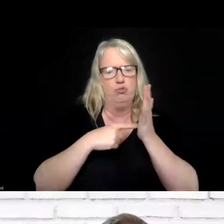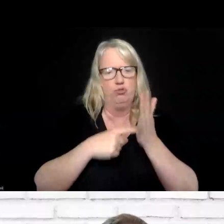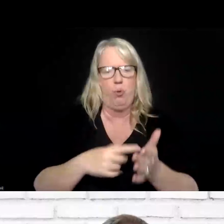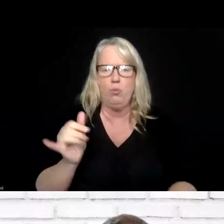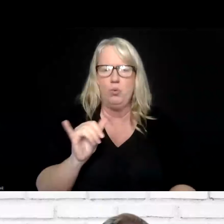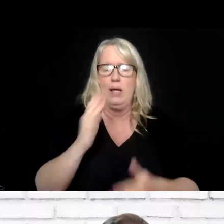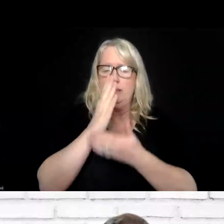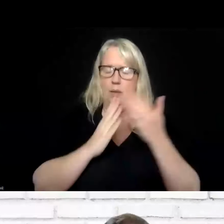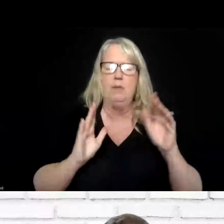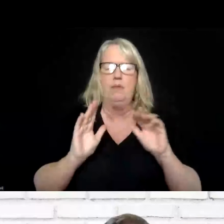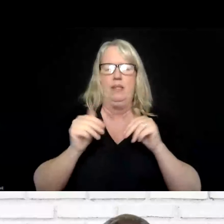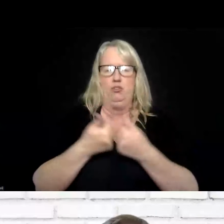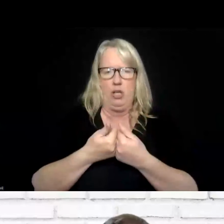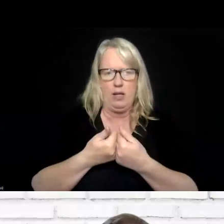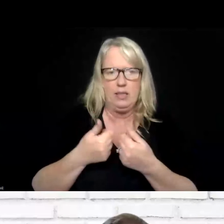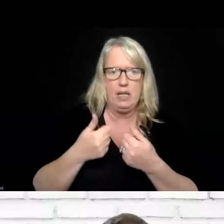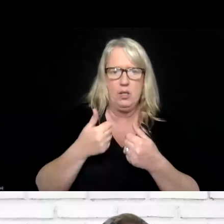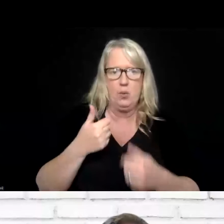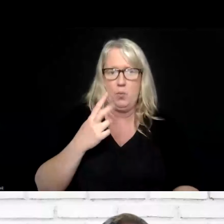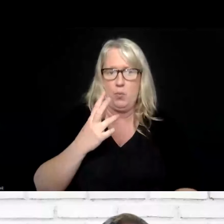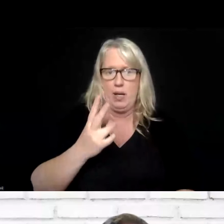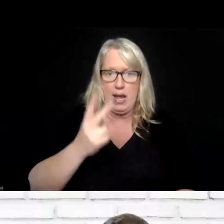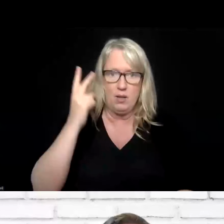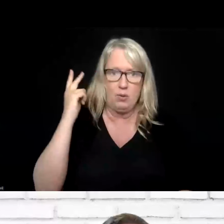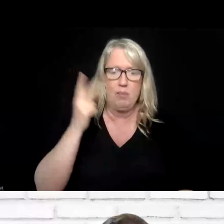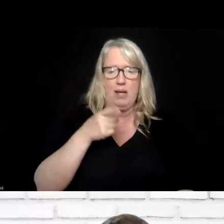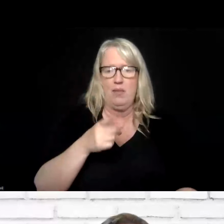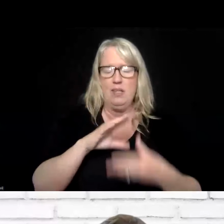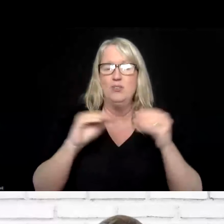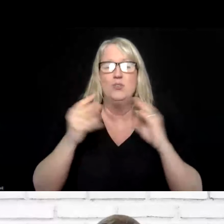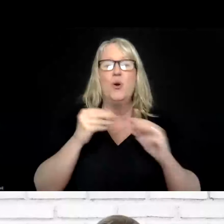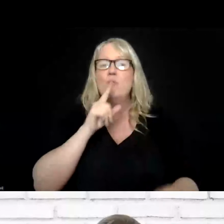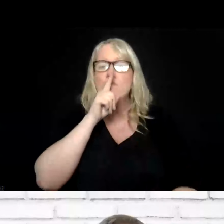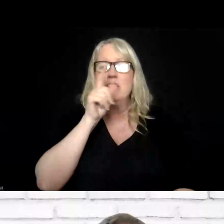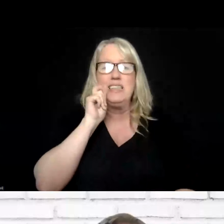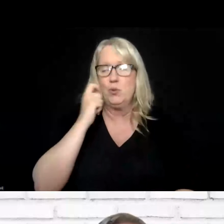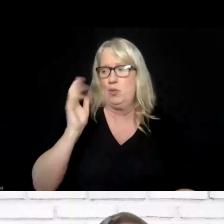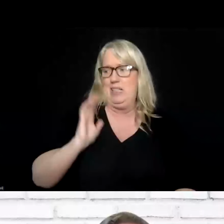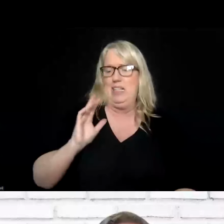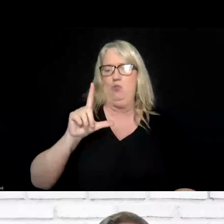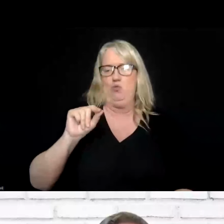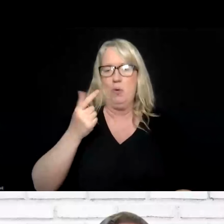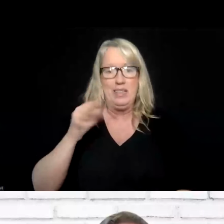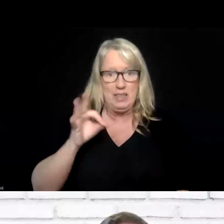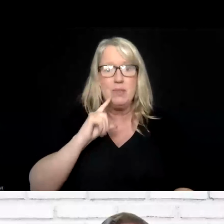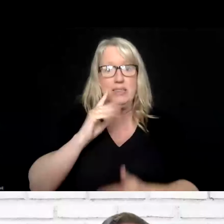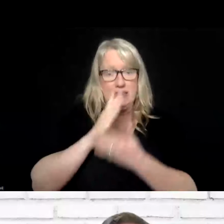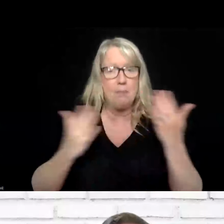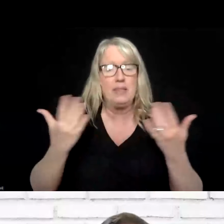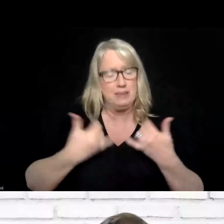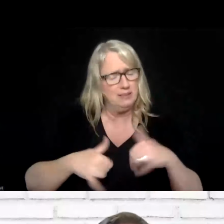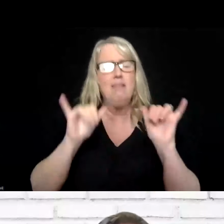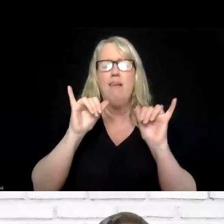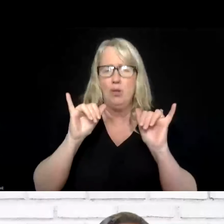of the challenges with that. So as I look back at this story, what's really cool of it being in 2019 is that there's definitely some things that are still